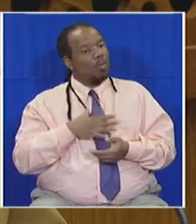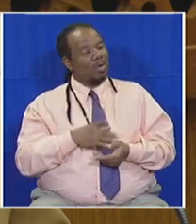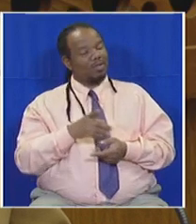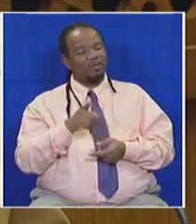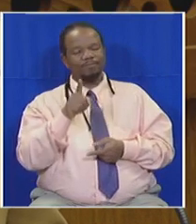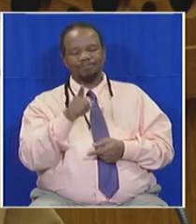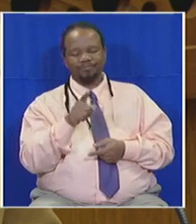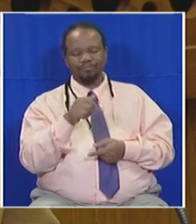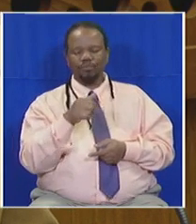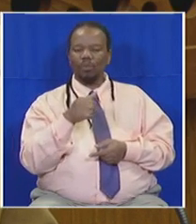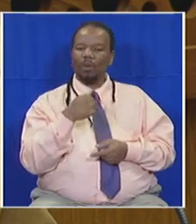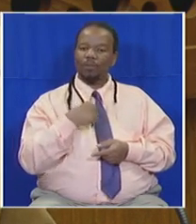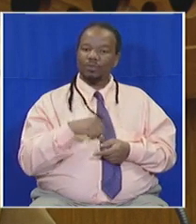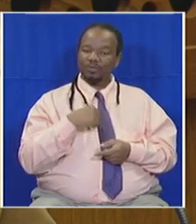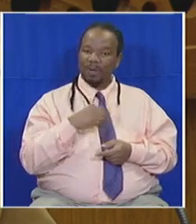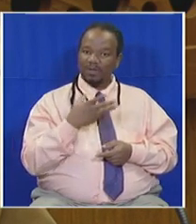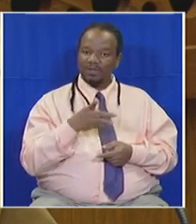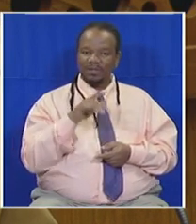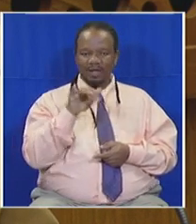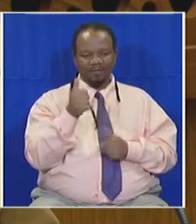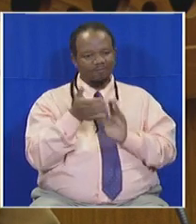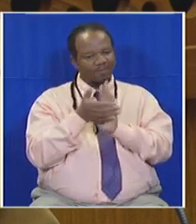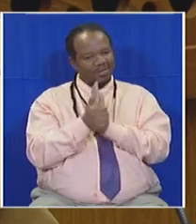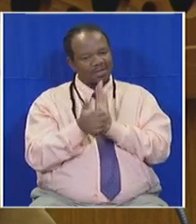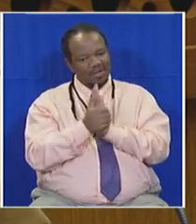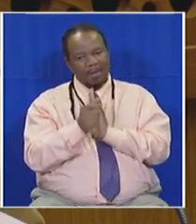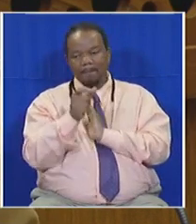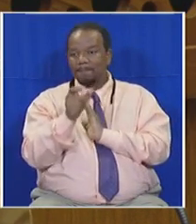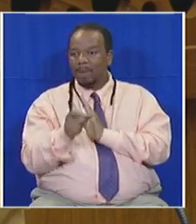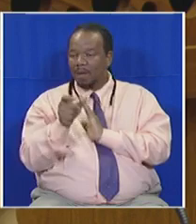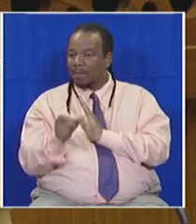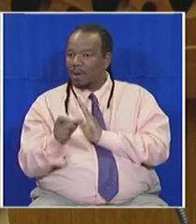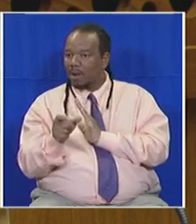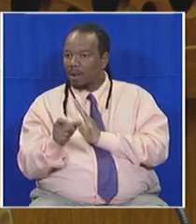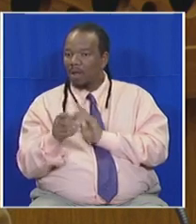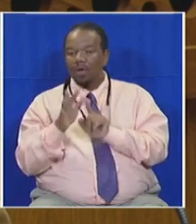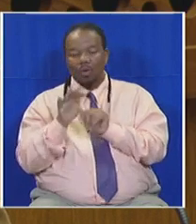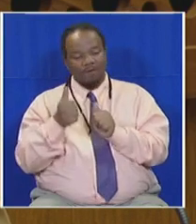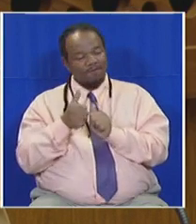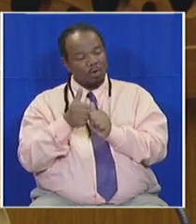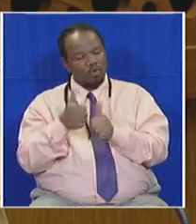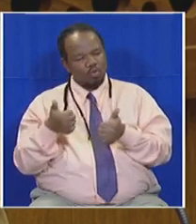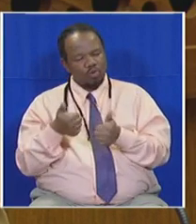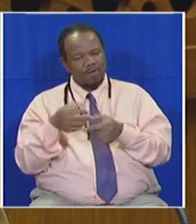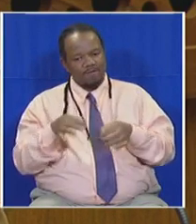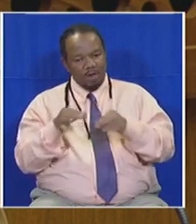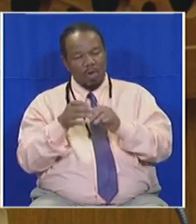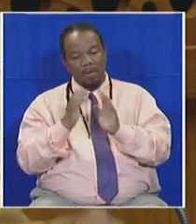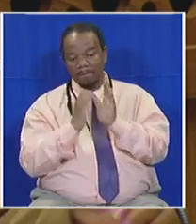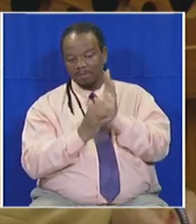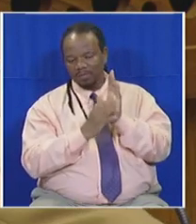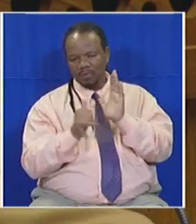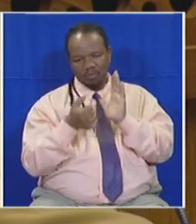employ appropriately skilled people who are driven by values and principles of good